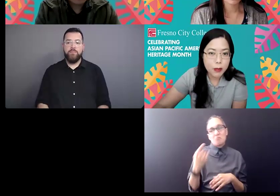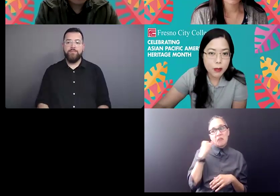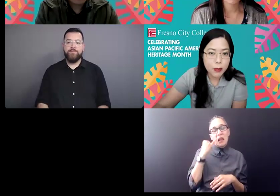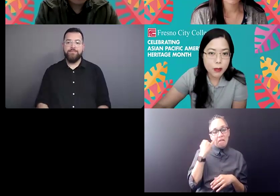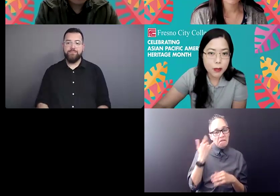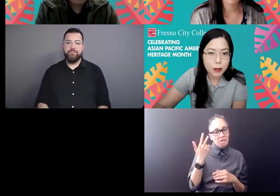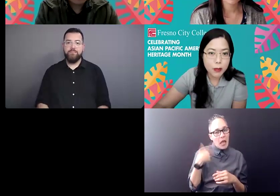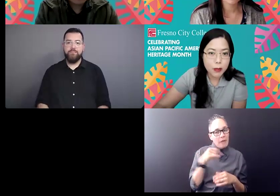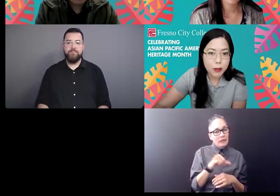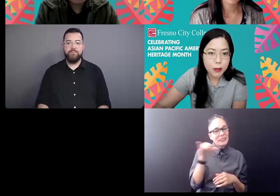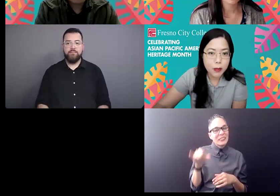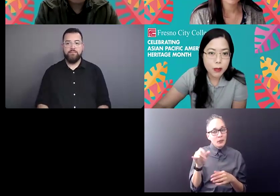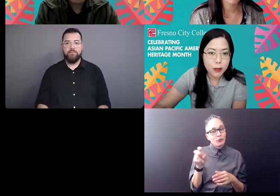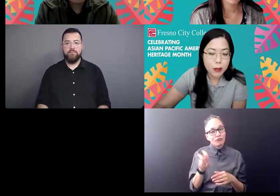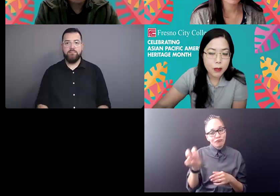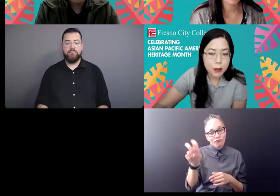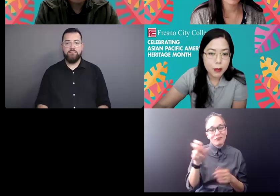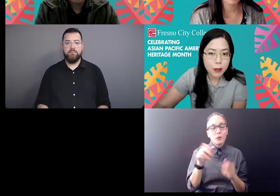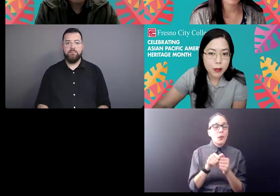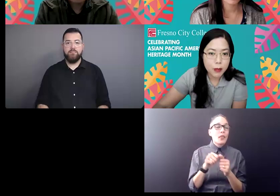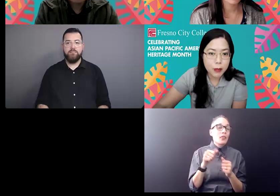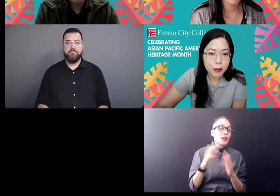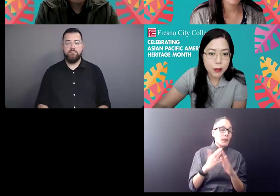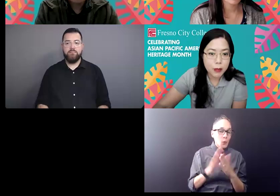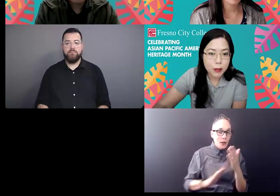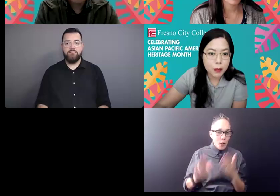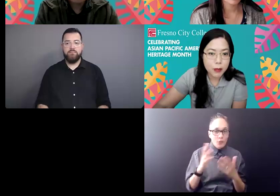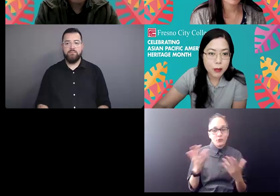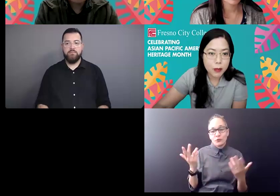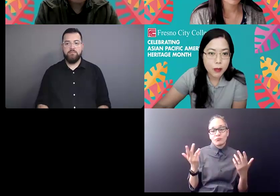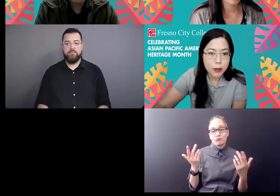direction in the community college that you did?